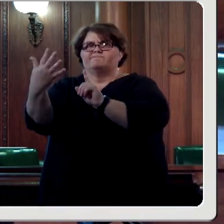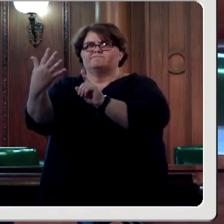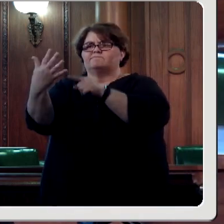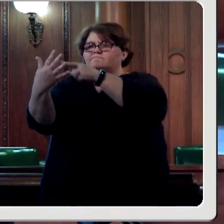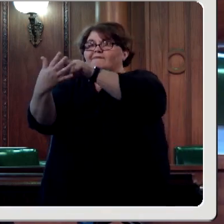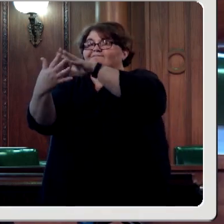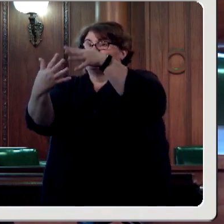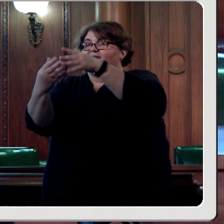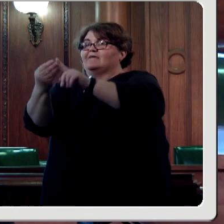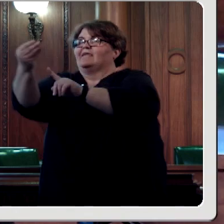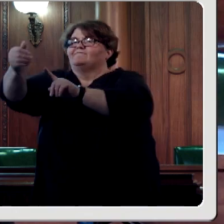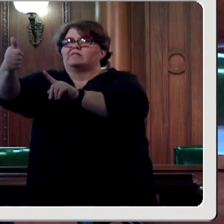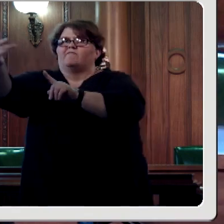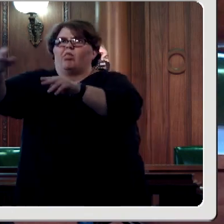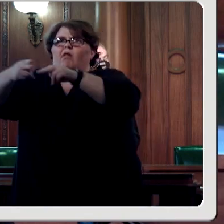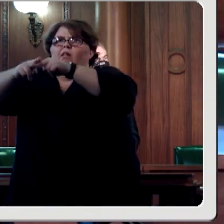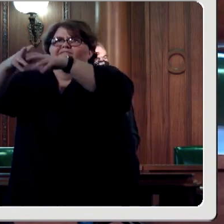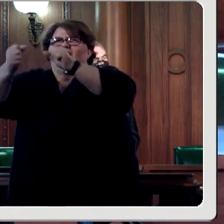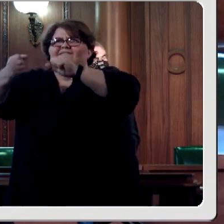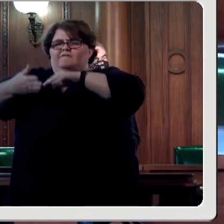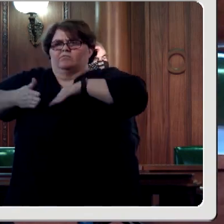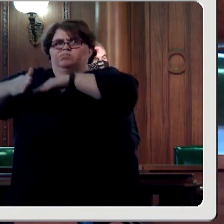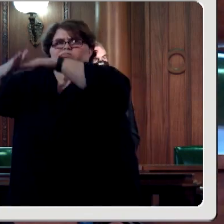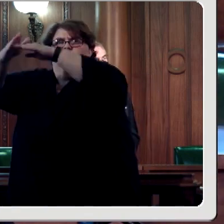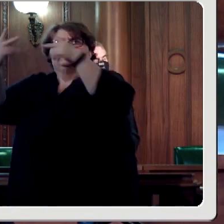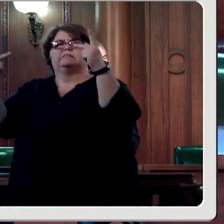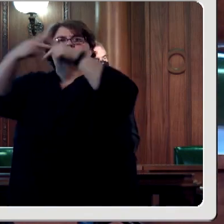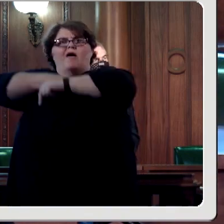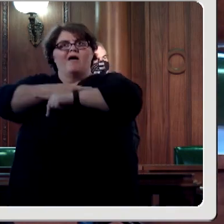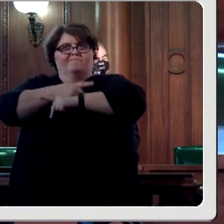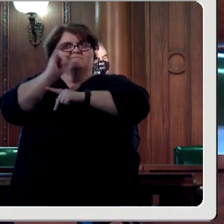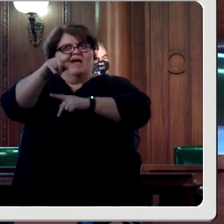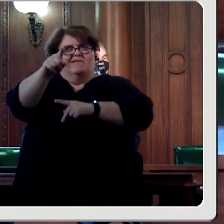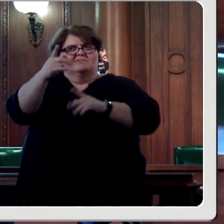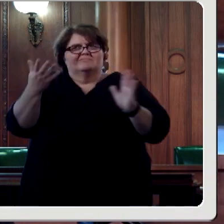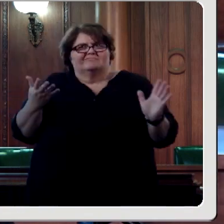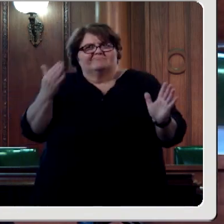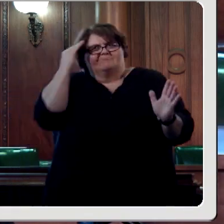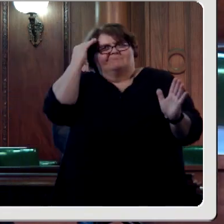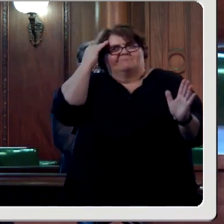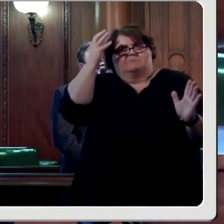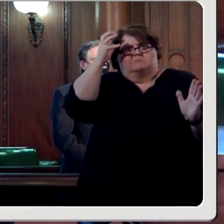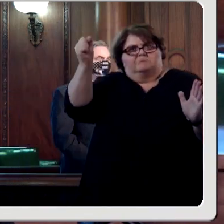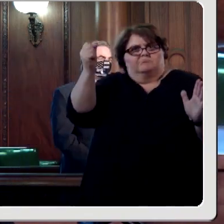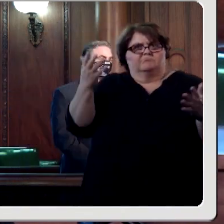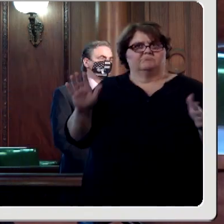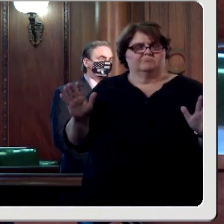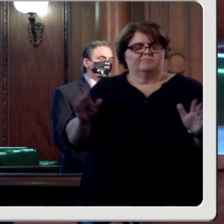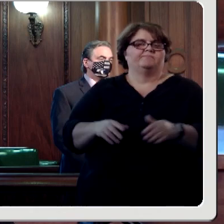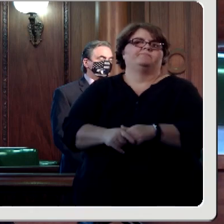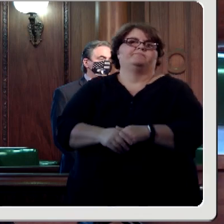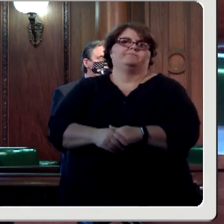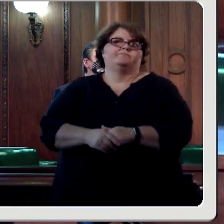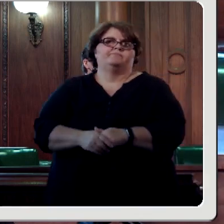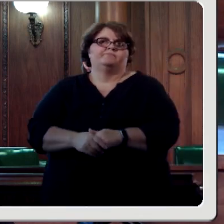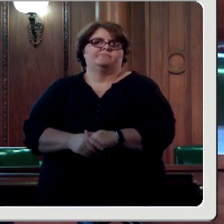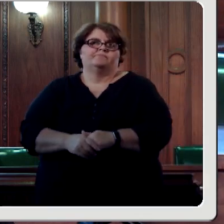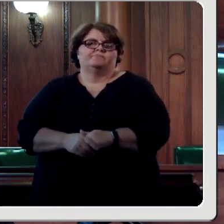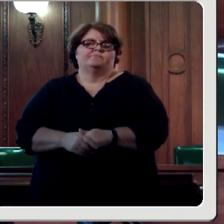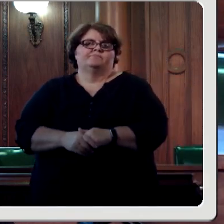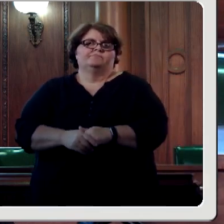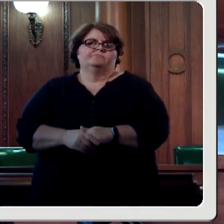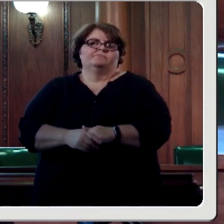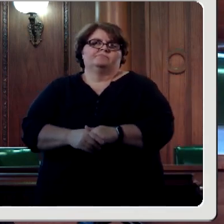is either through, of course, devastation, which none of us would want, the acquisition of herd